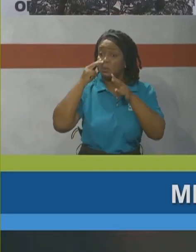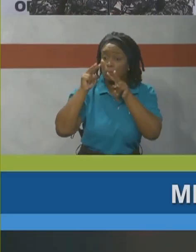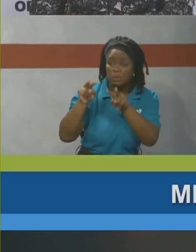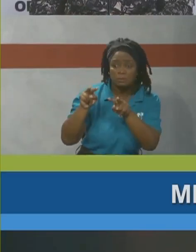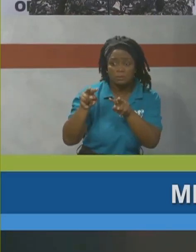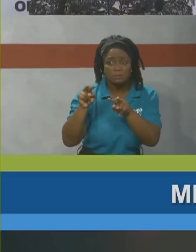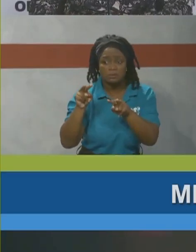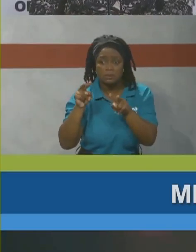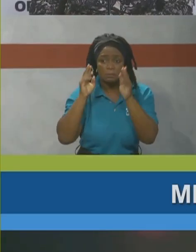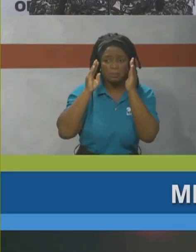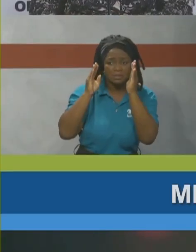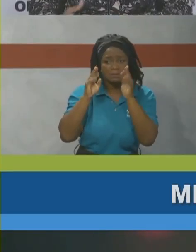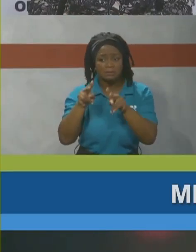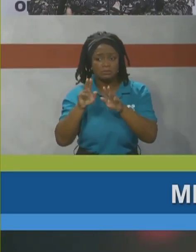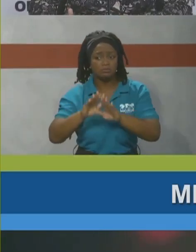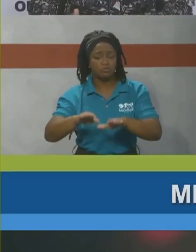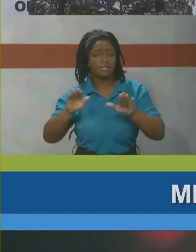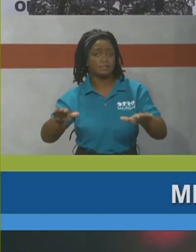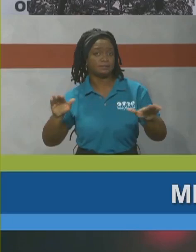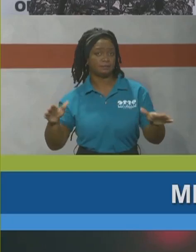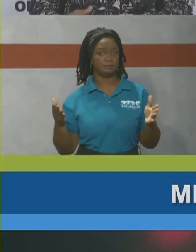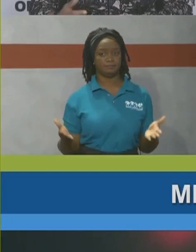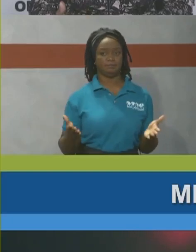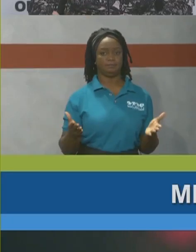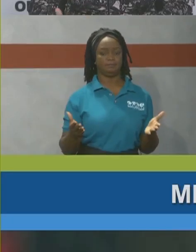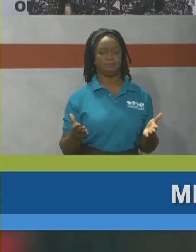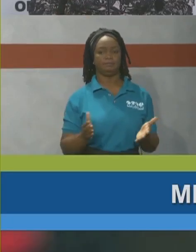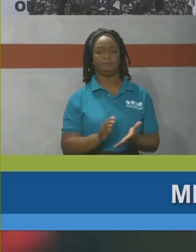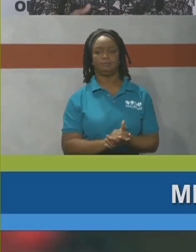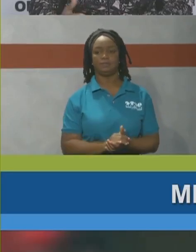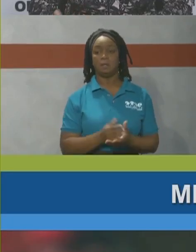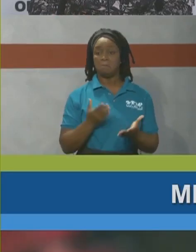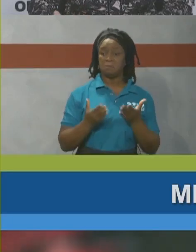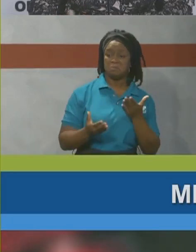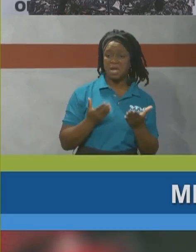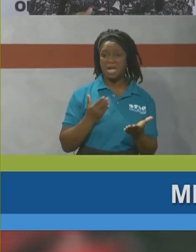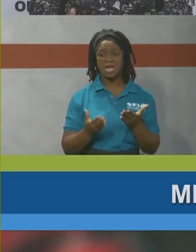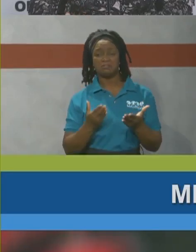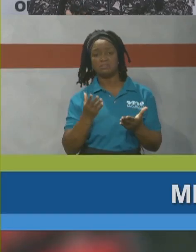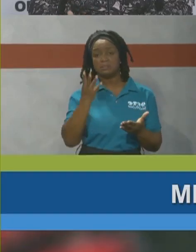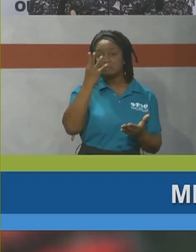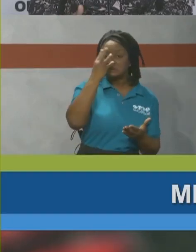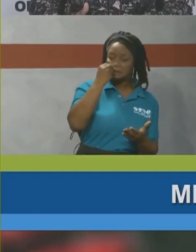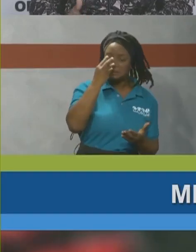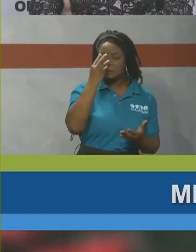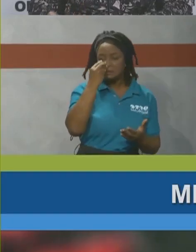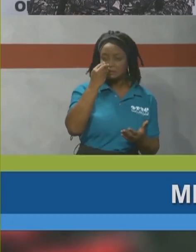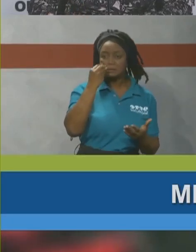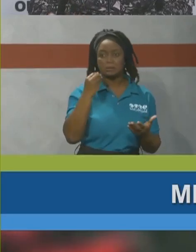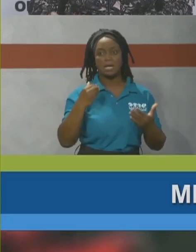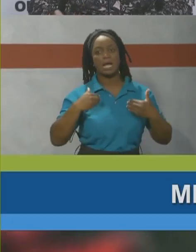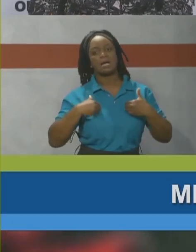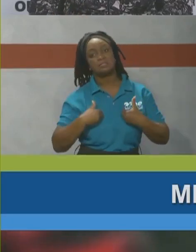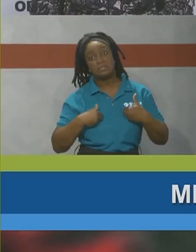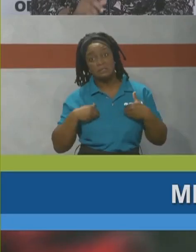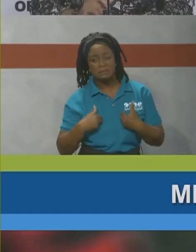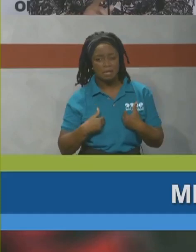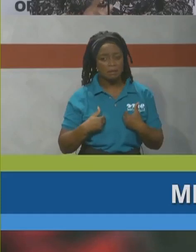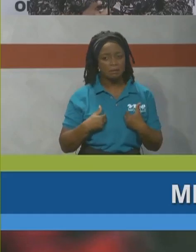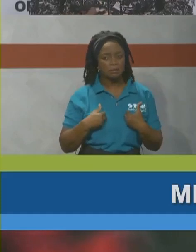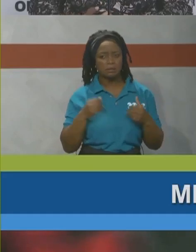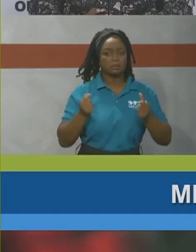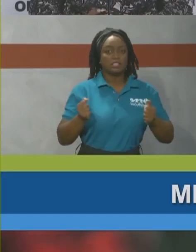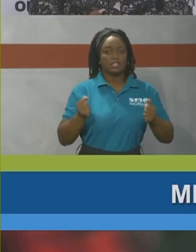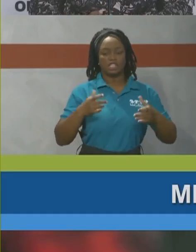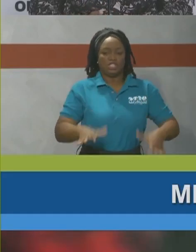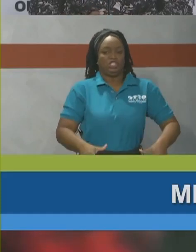and also the signs of the encephalitis, where they might be a little bit drowsy, lethargic, irritable, and they might have seizures. The